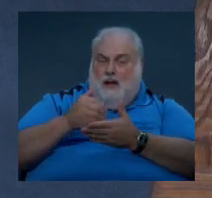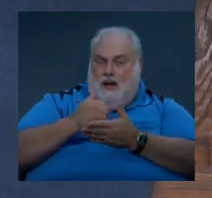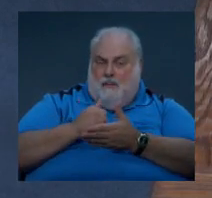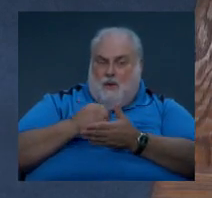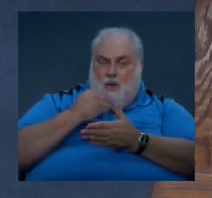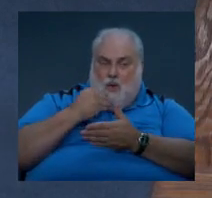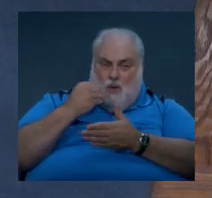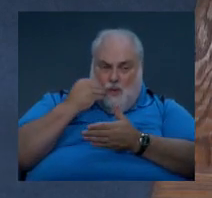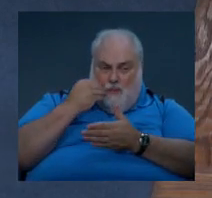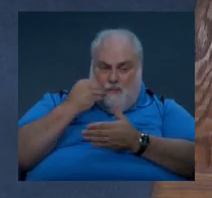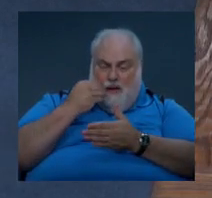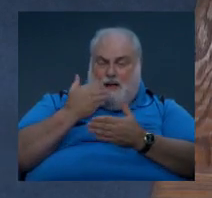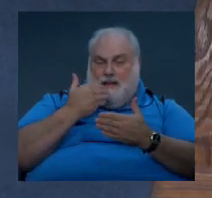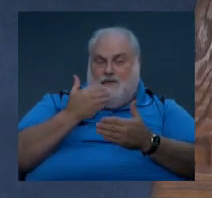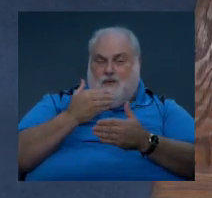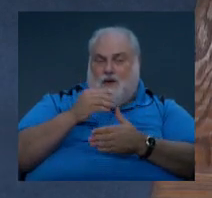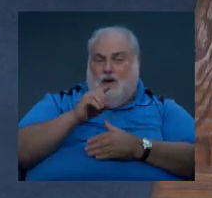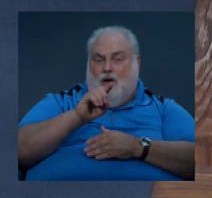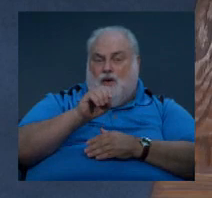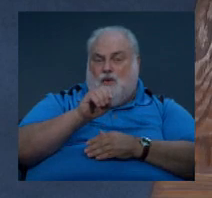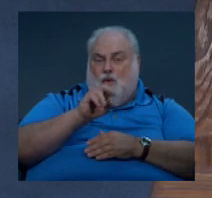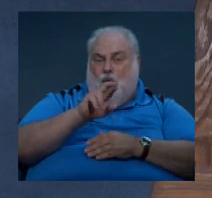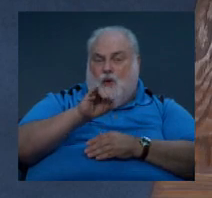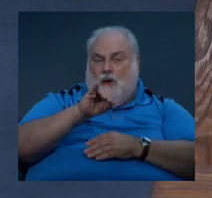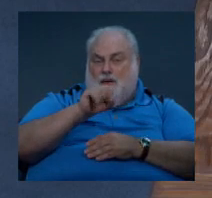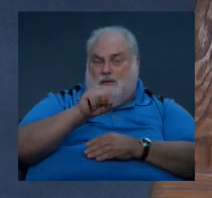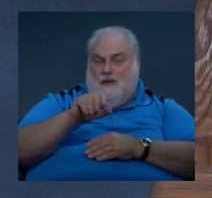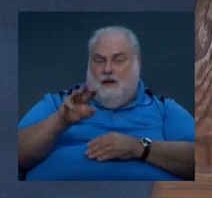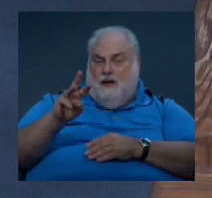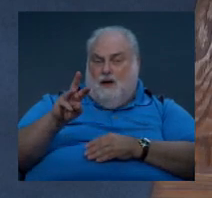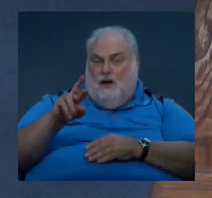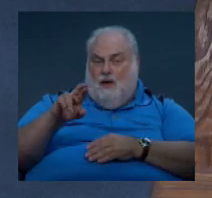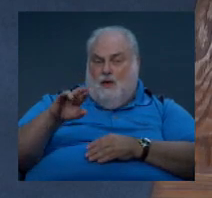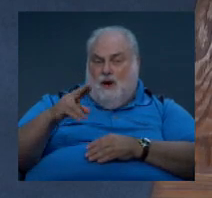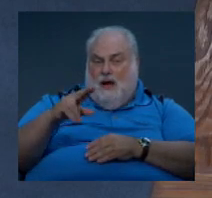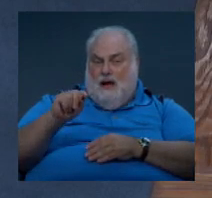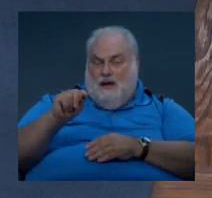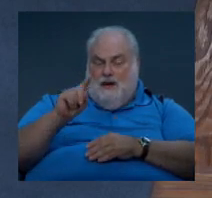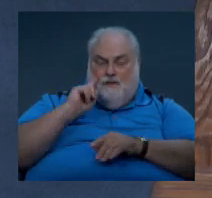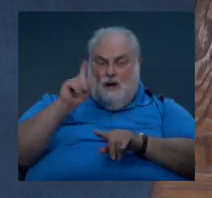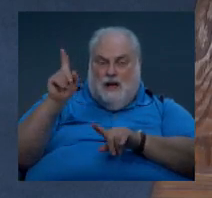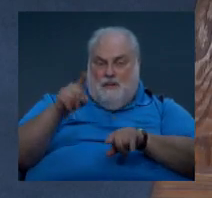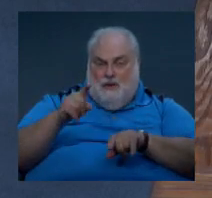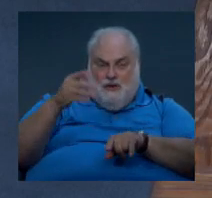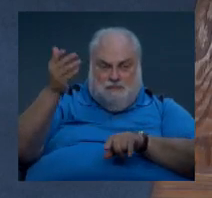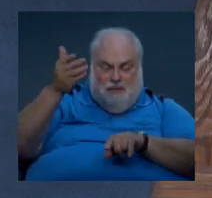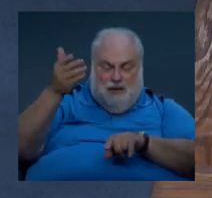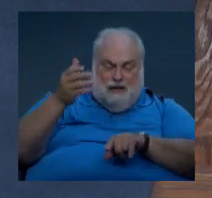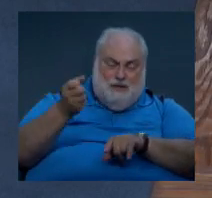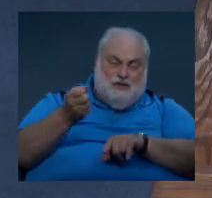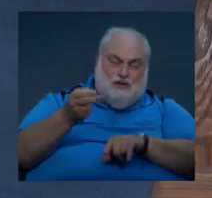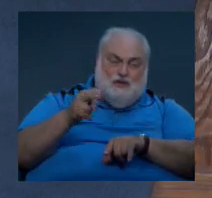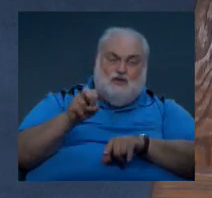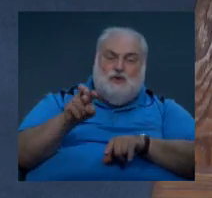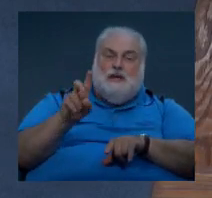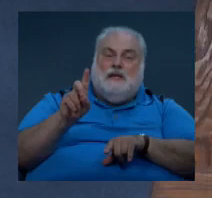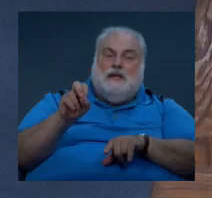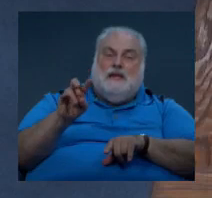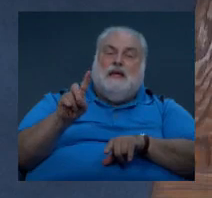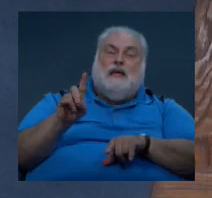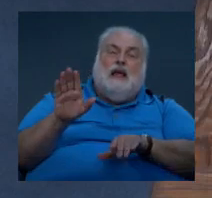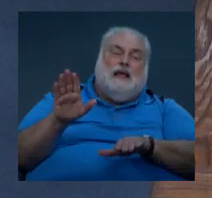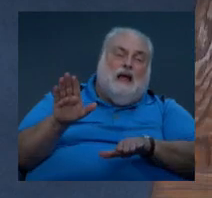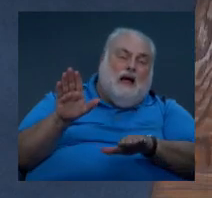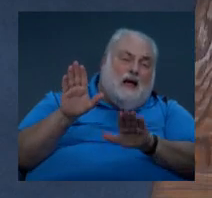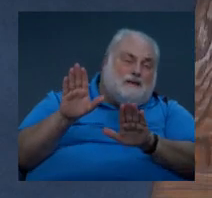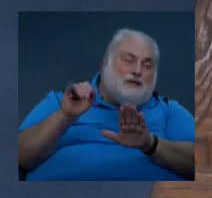thanks to Director Doris Wright for coming out speaking during National Community Development Week. She did an excellent job. There